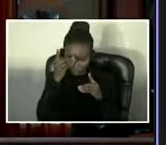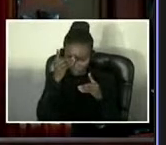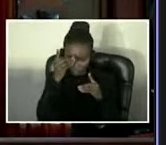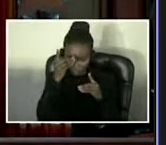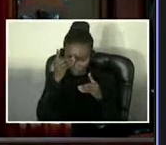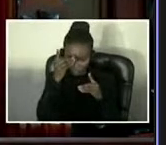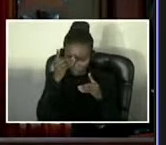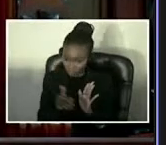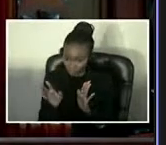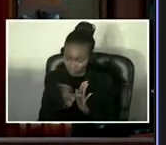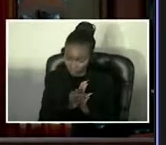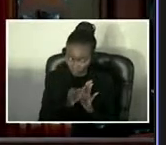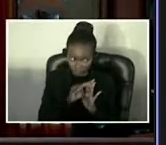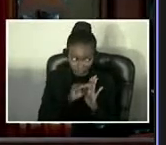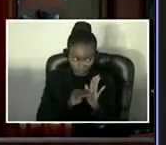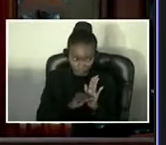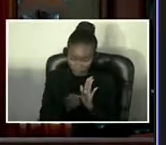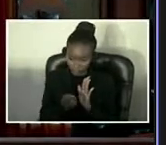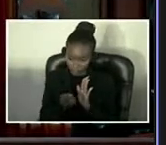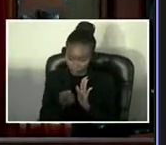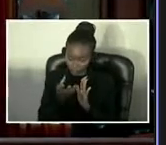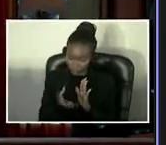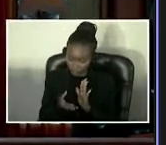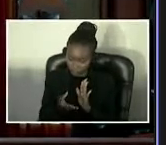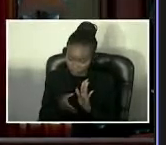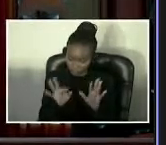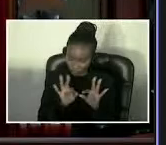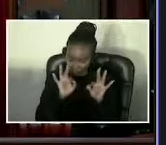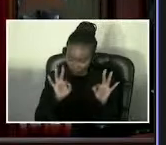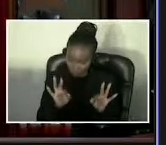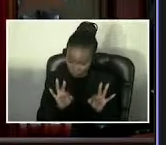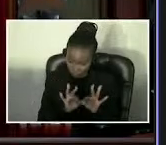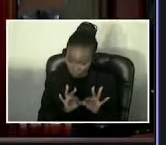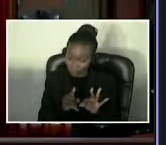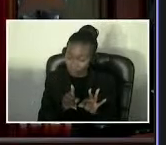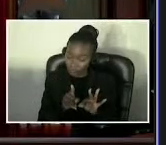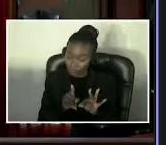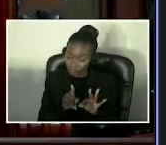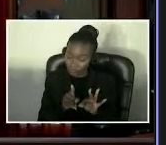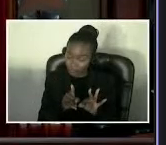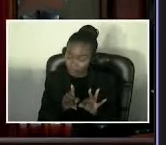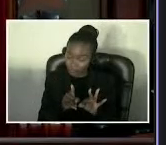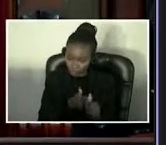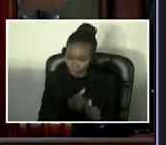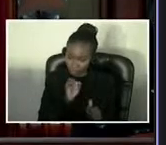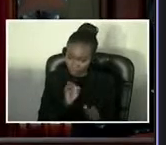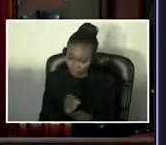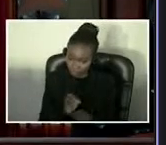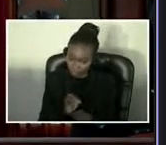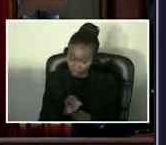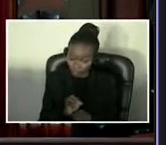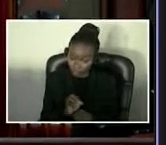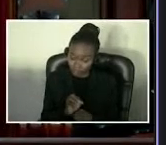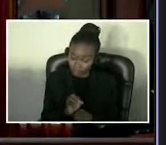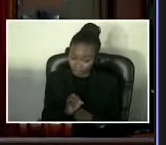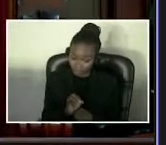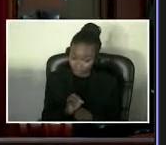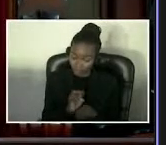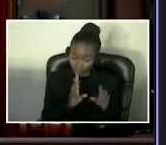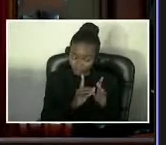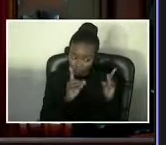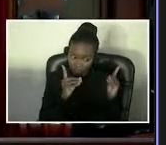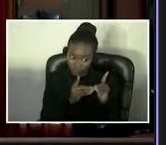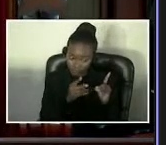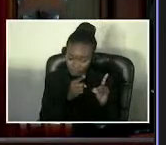even importantly the much needed context and coherence the immediate abstract was ensuring that department the